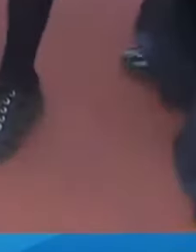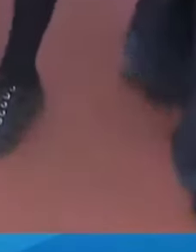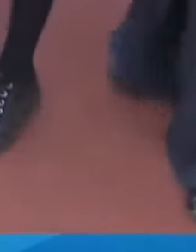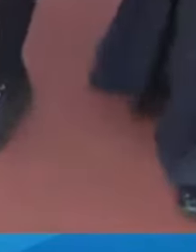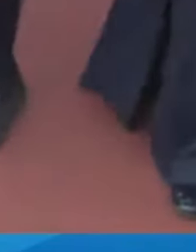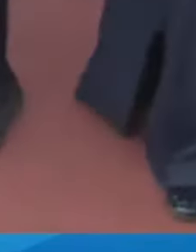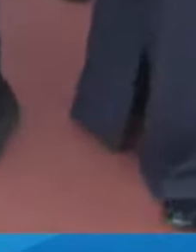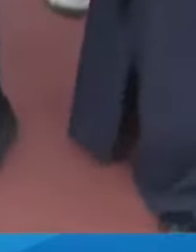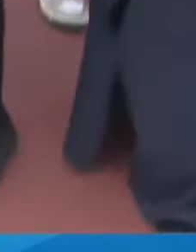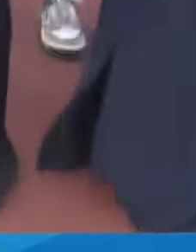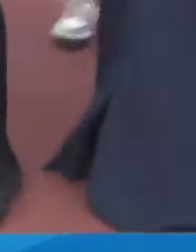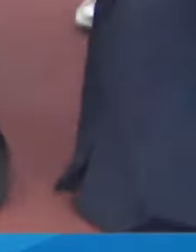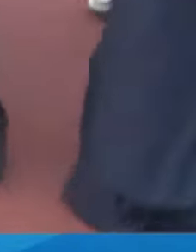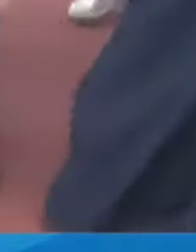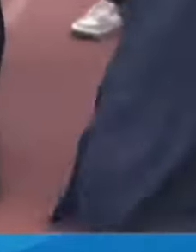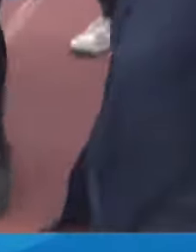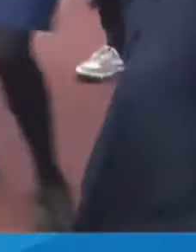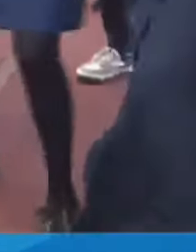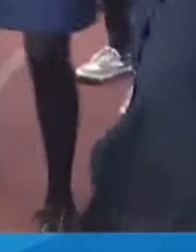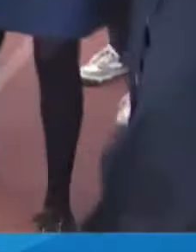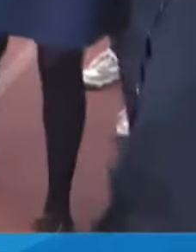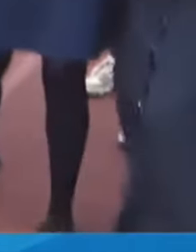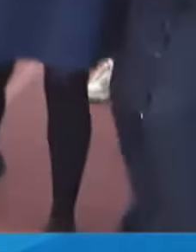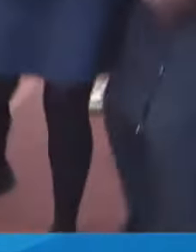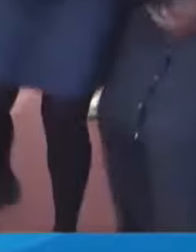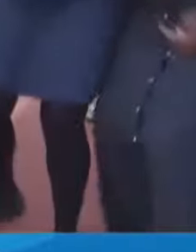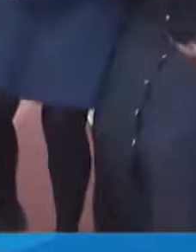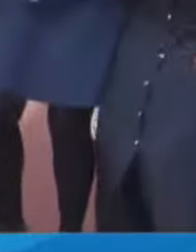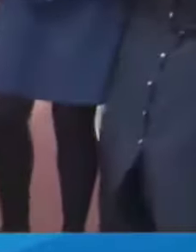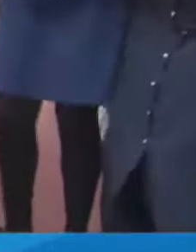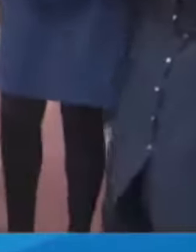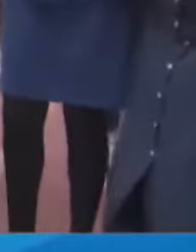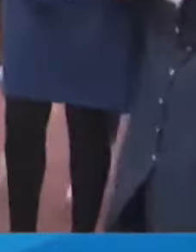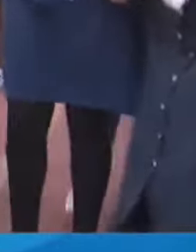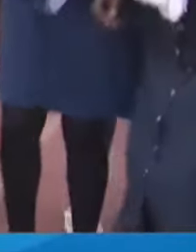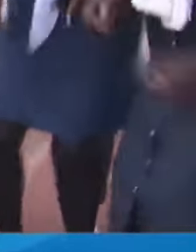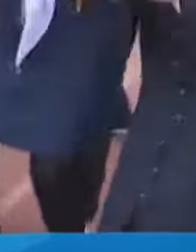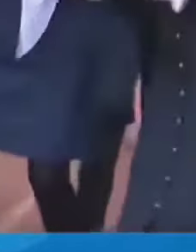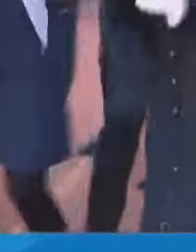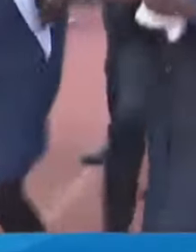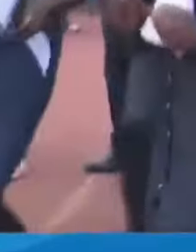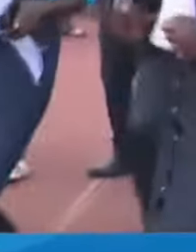my name somebody begin to shout